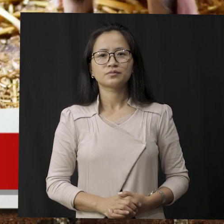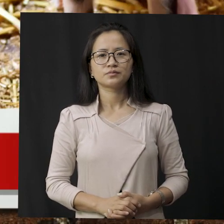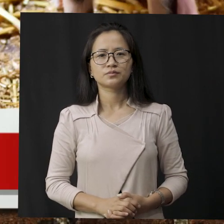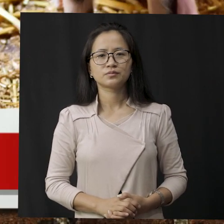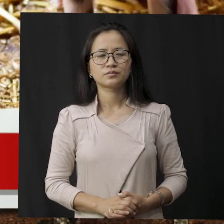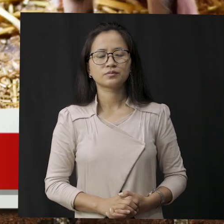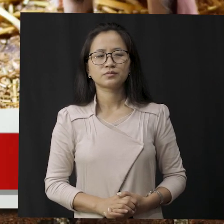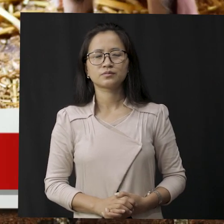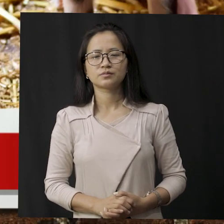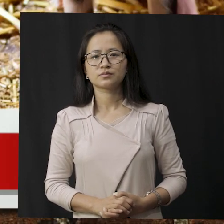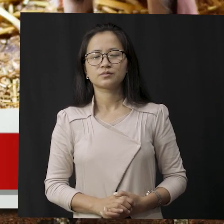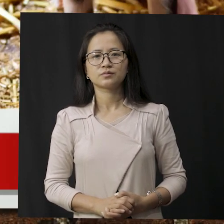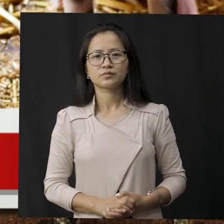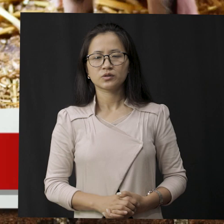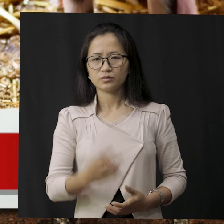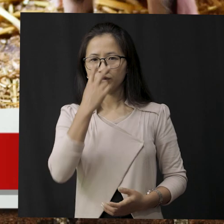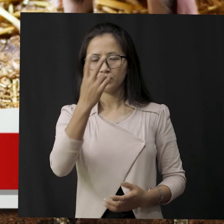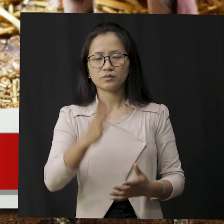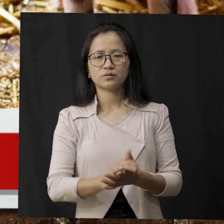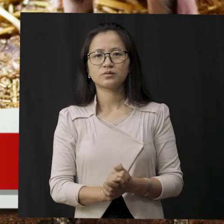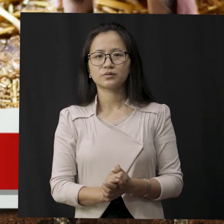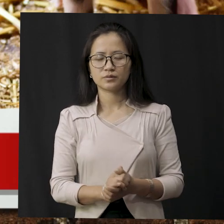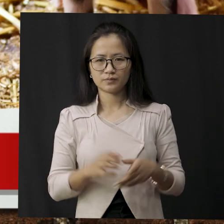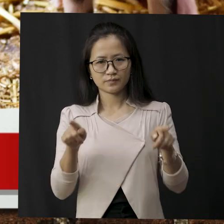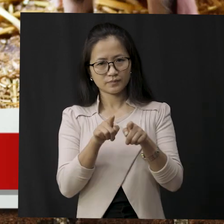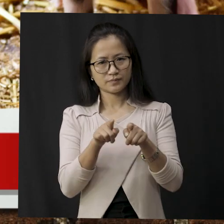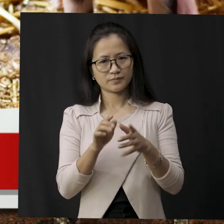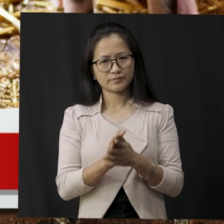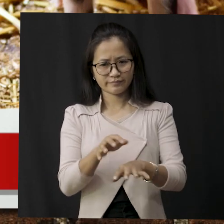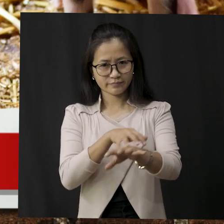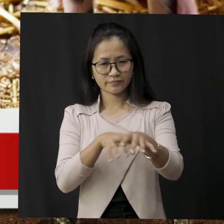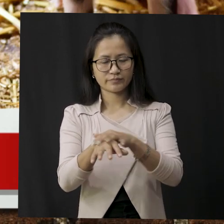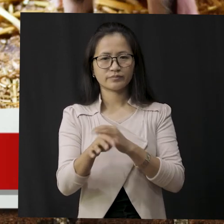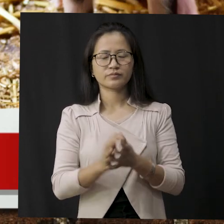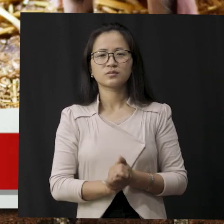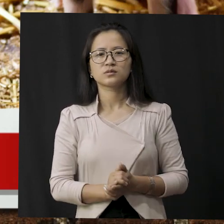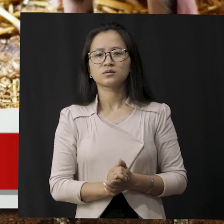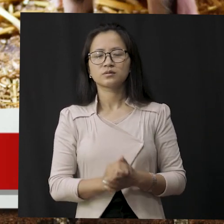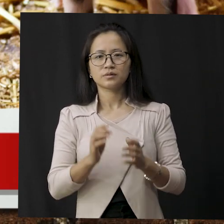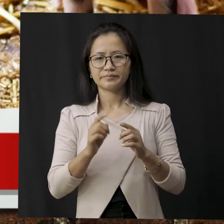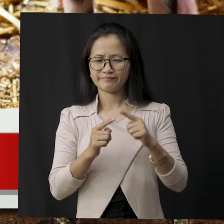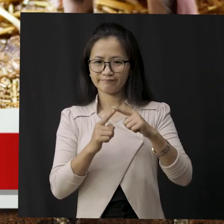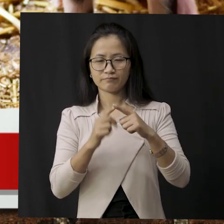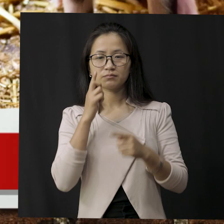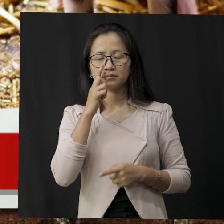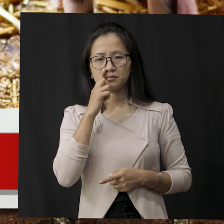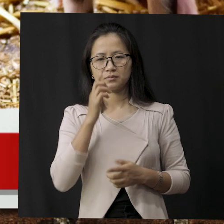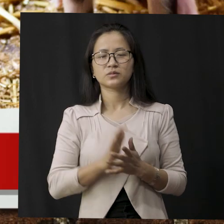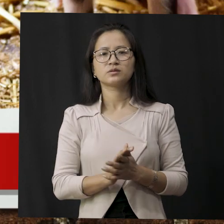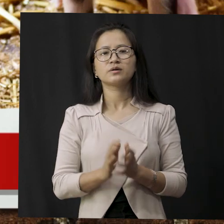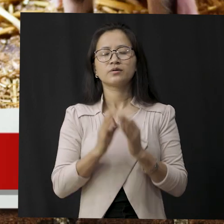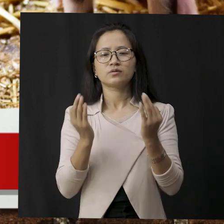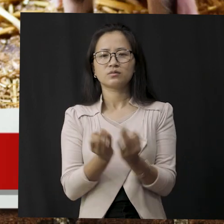Now, students, do you see all these animals? Are you all familiar? Tane and her family, they really love and